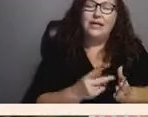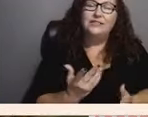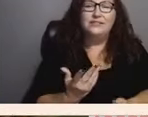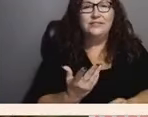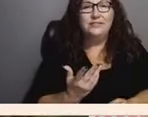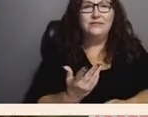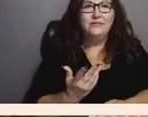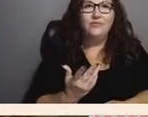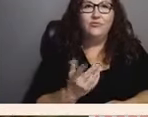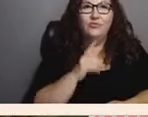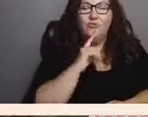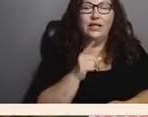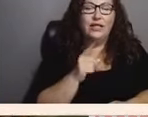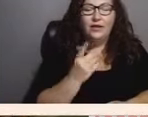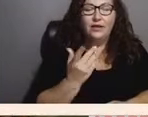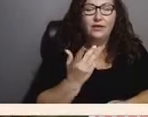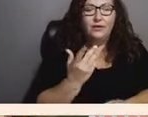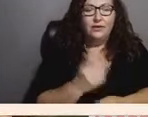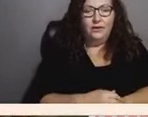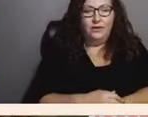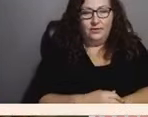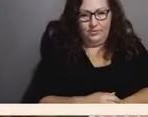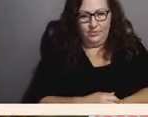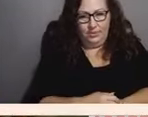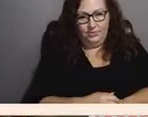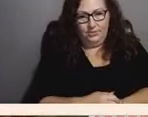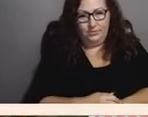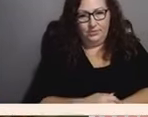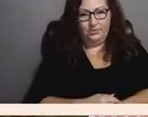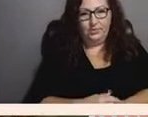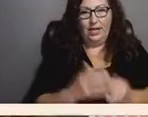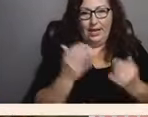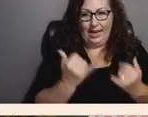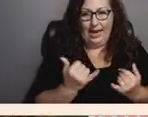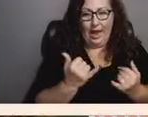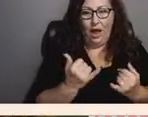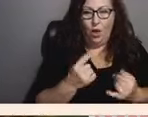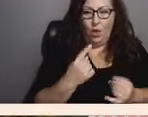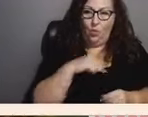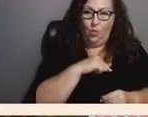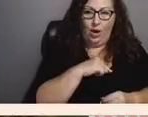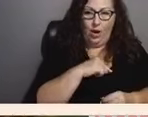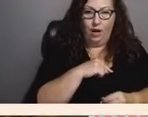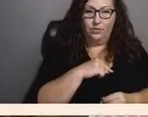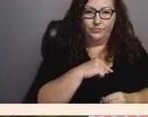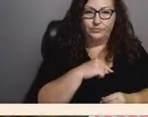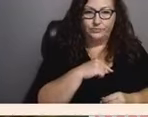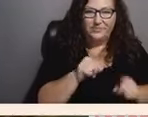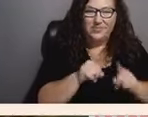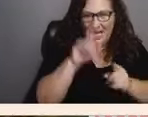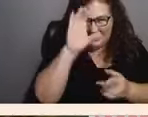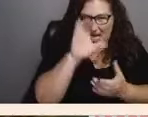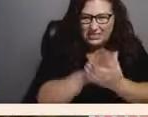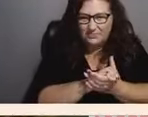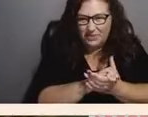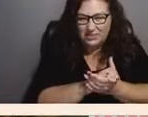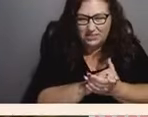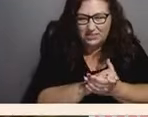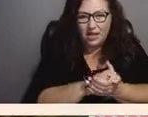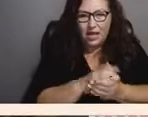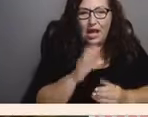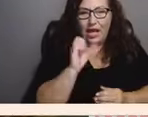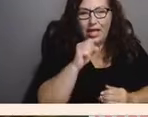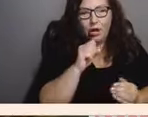that us as husbands can read our wives'